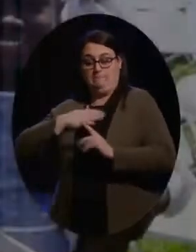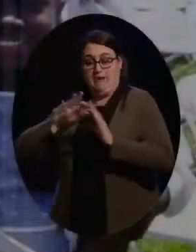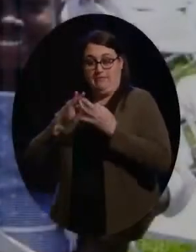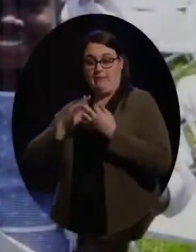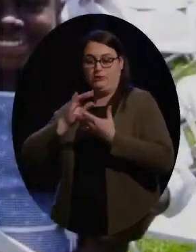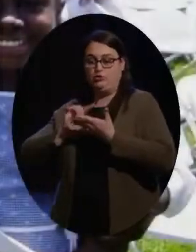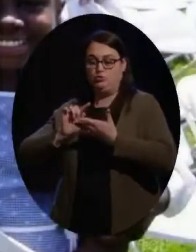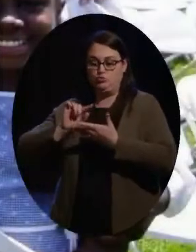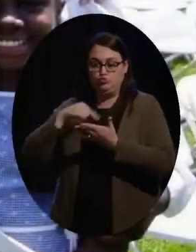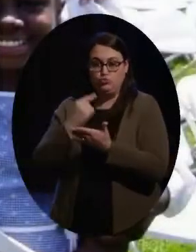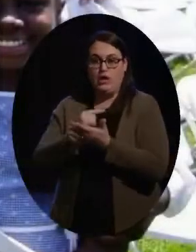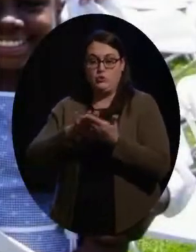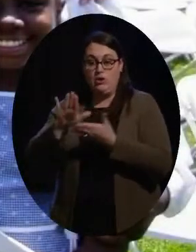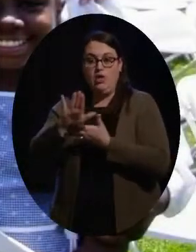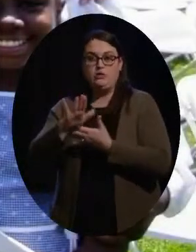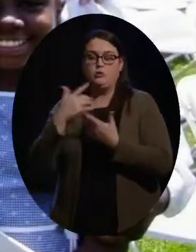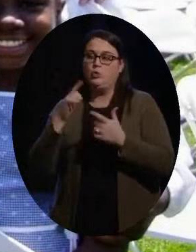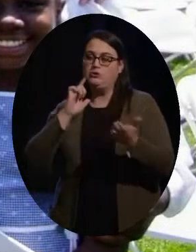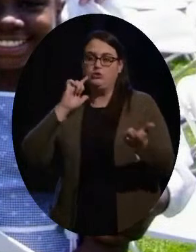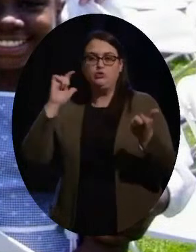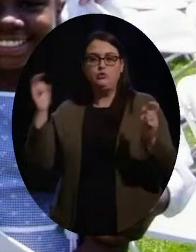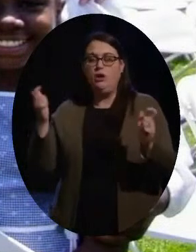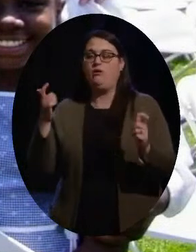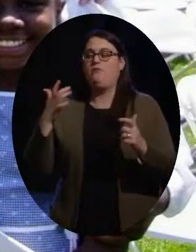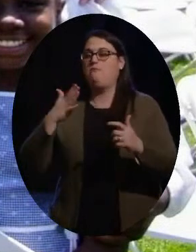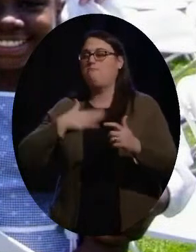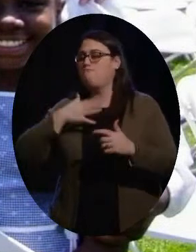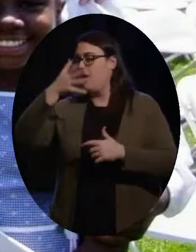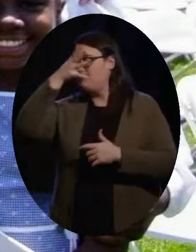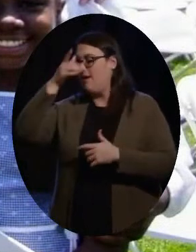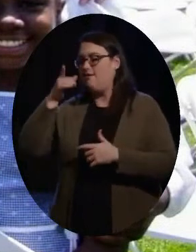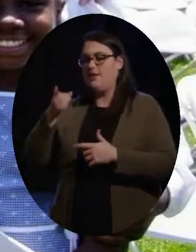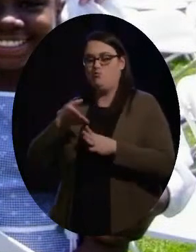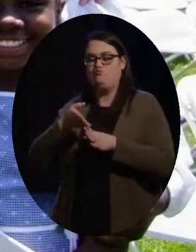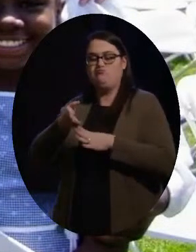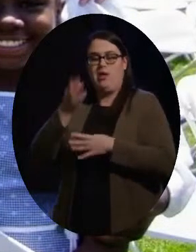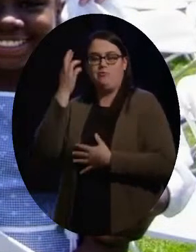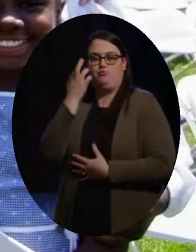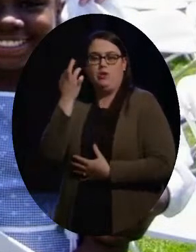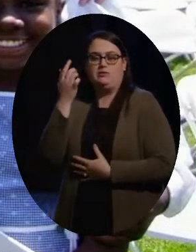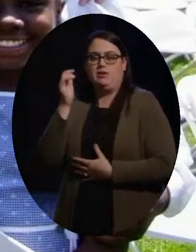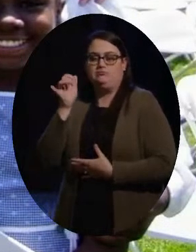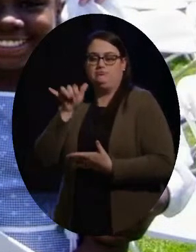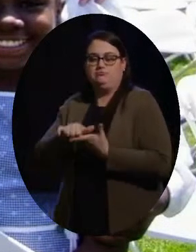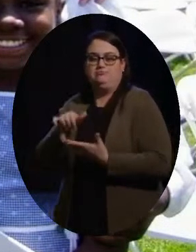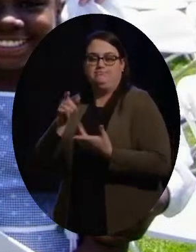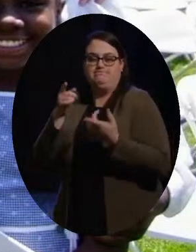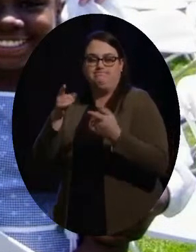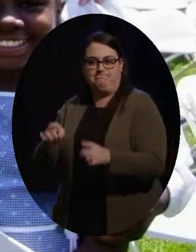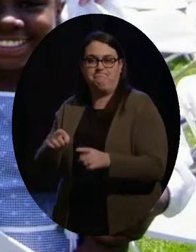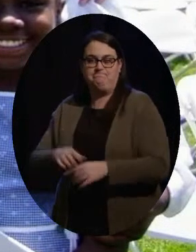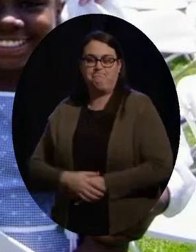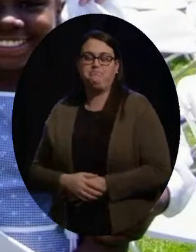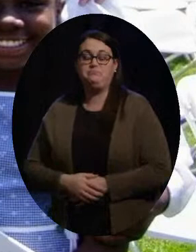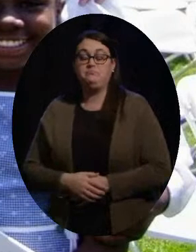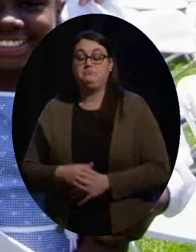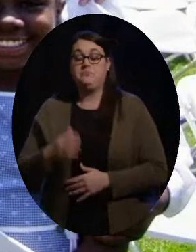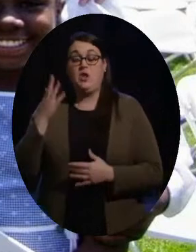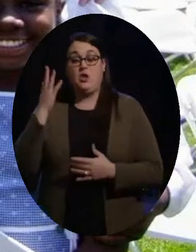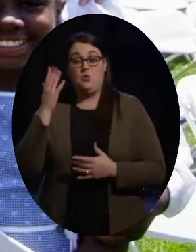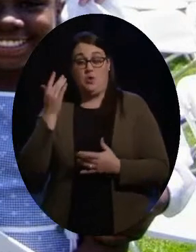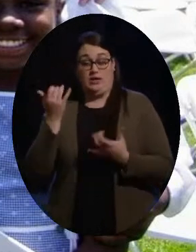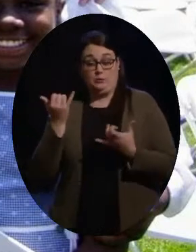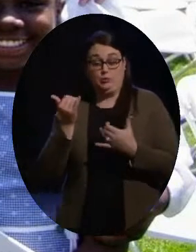graduate from college was a big deal for us. And my dad was the main reason that happened. That's why